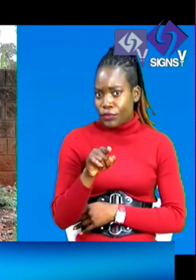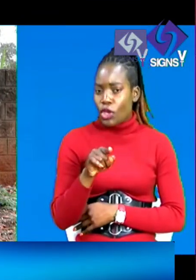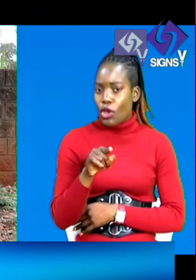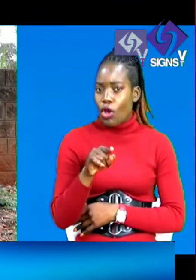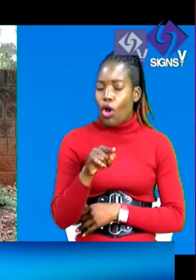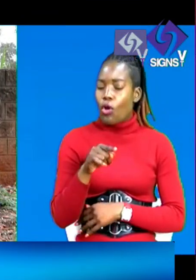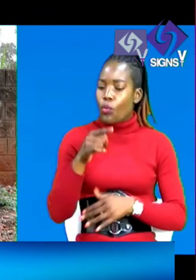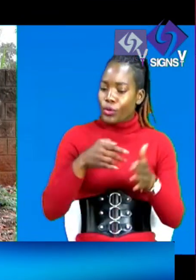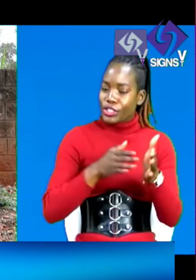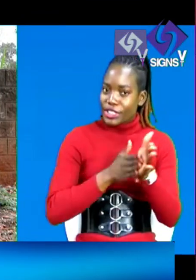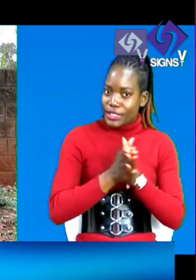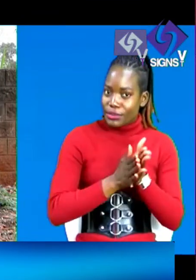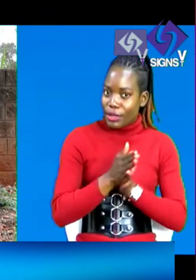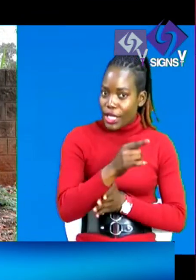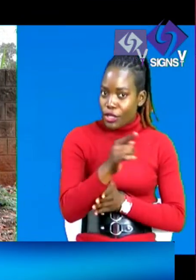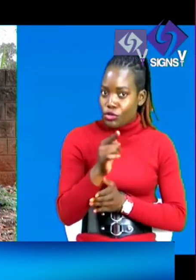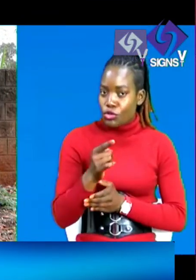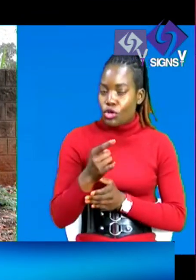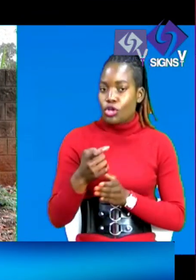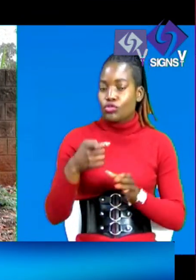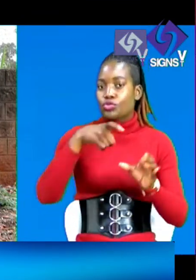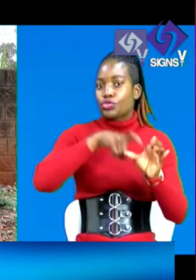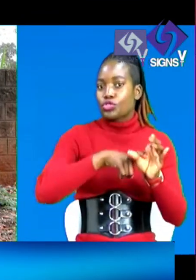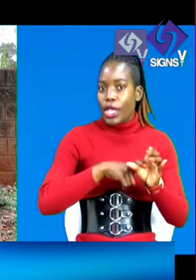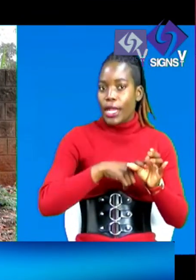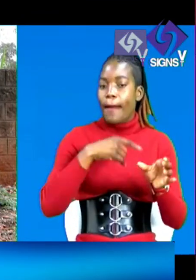you to join the modeling industry?